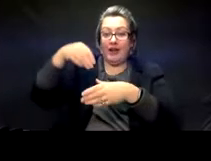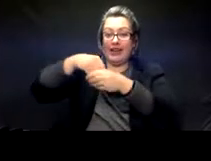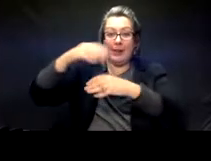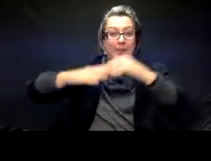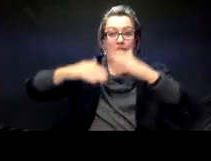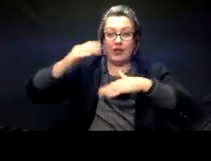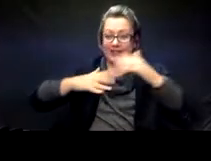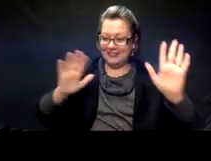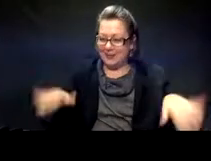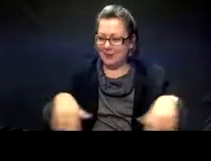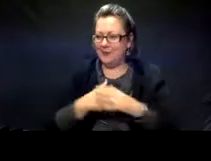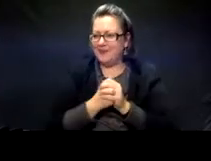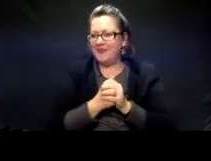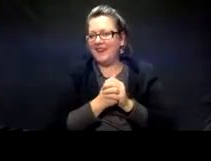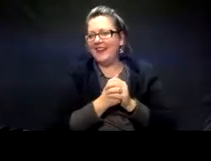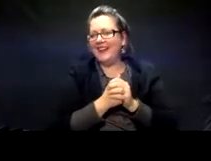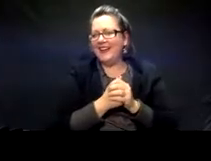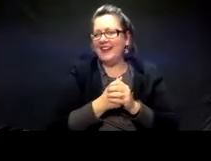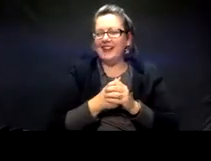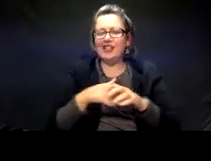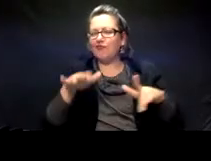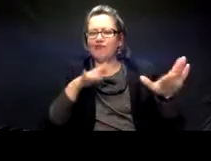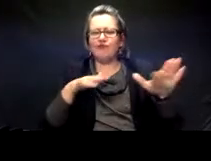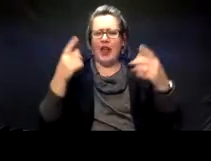playing basketball, and this is all in the same building.